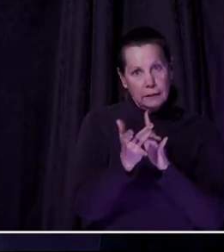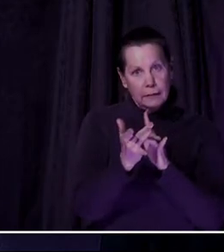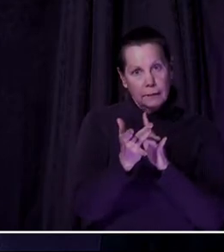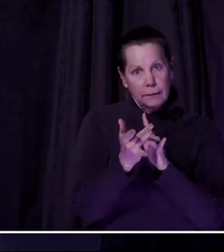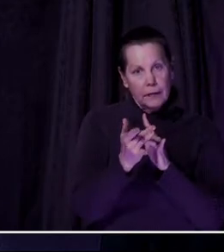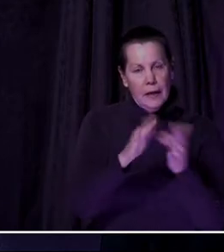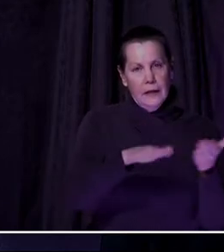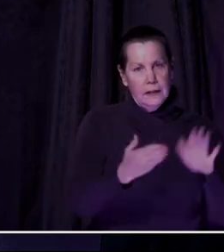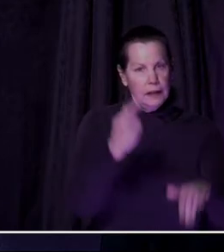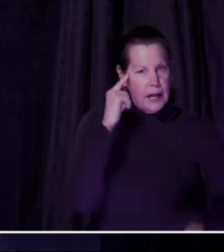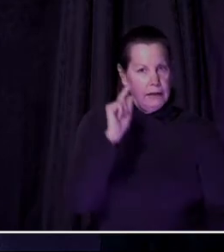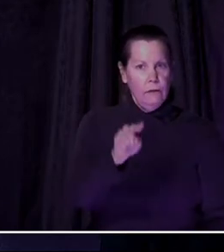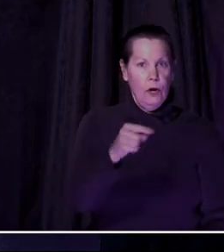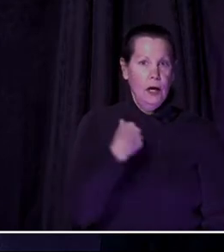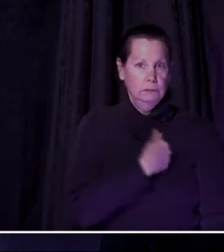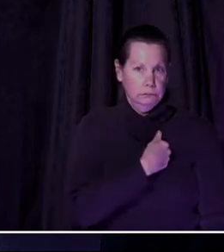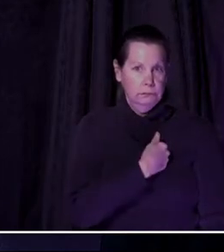to die for us,